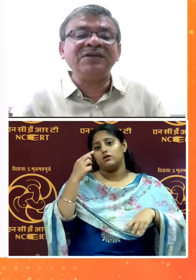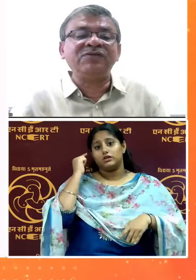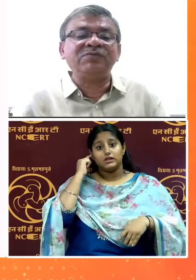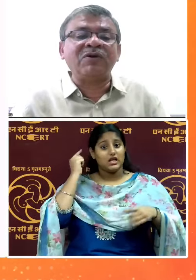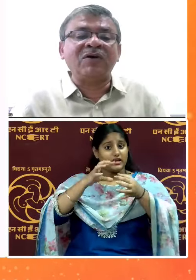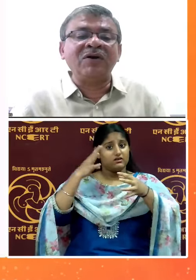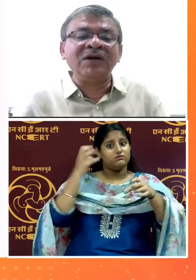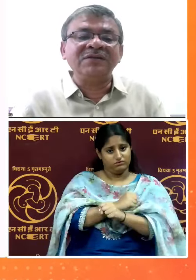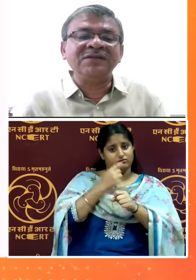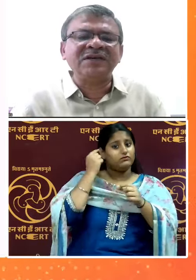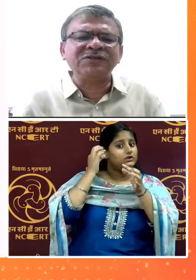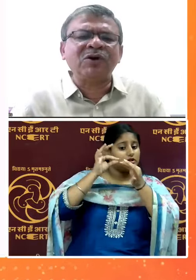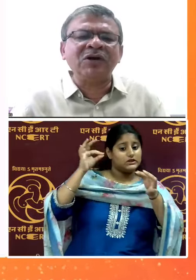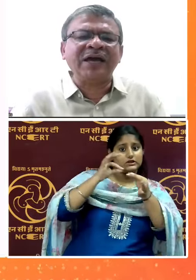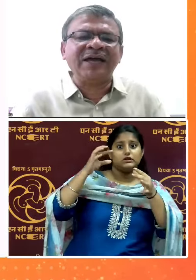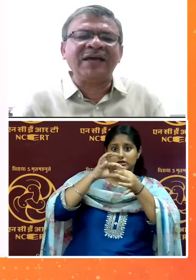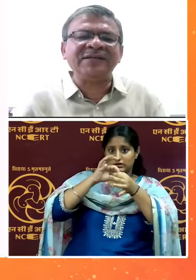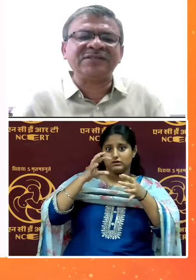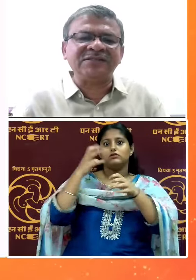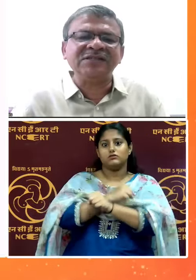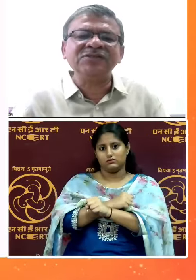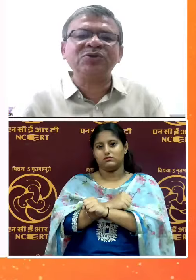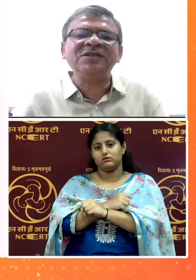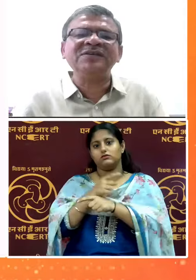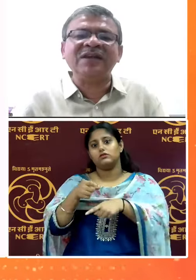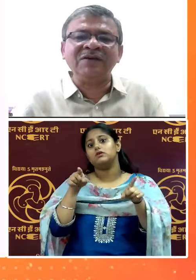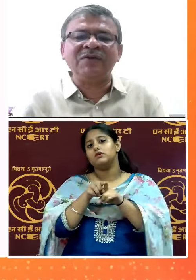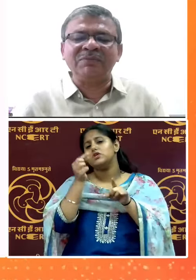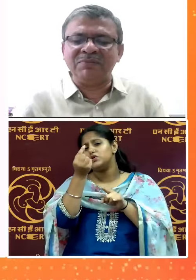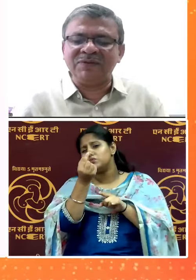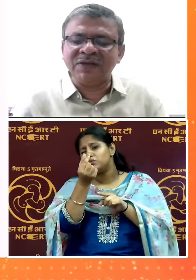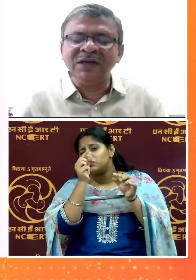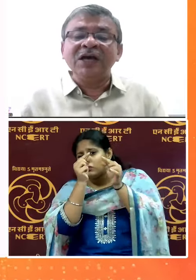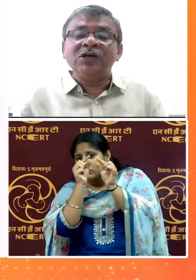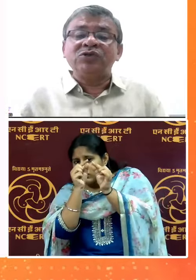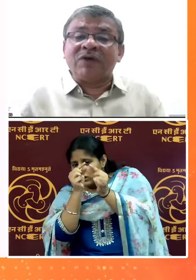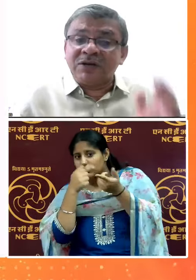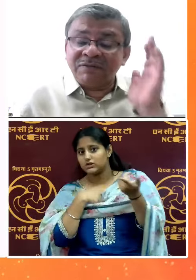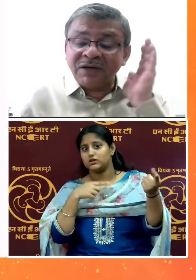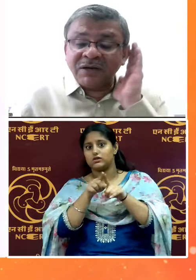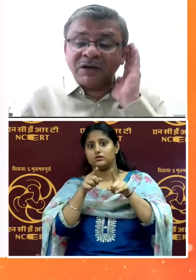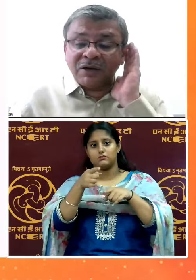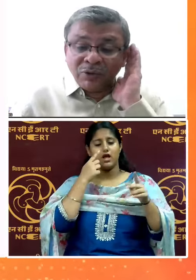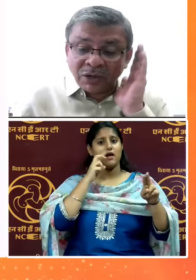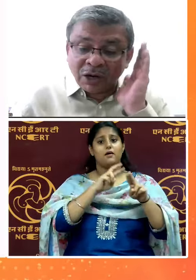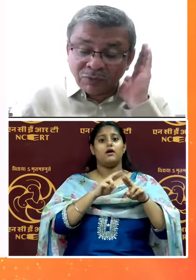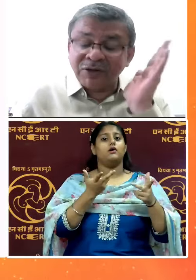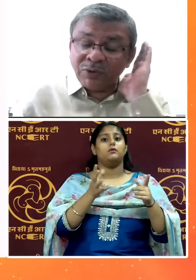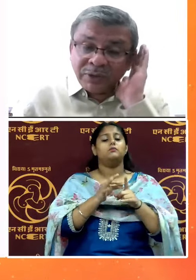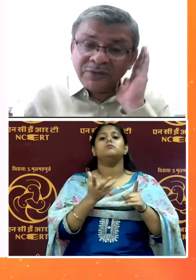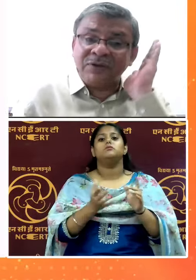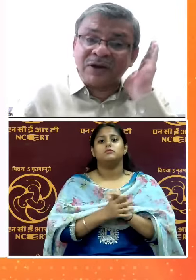So these are small hair-like structures. So this link will be missing. So however good is your